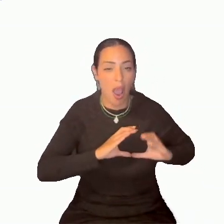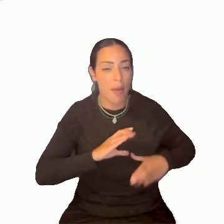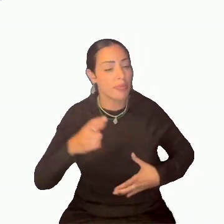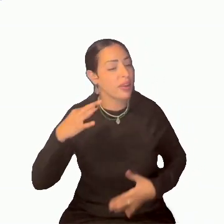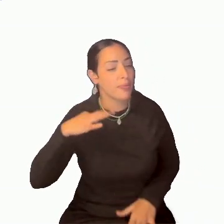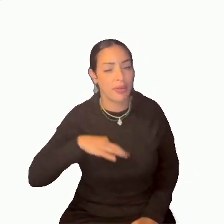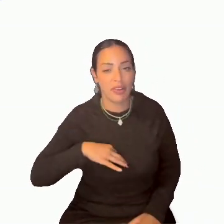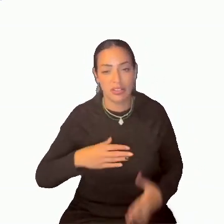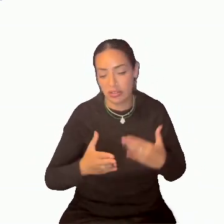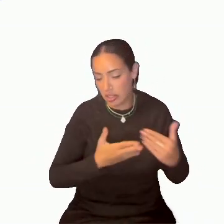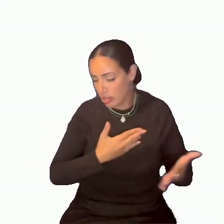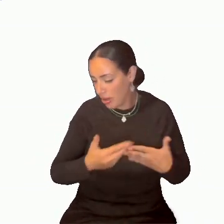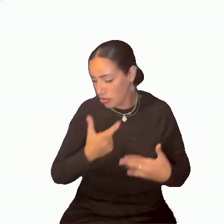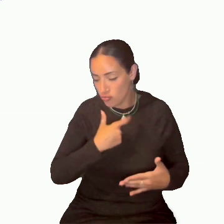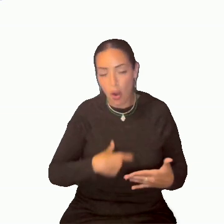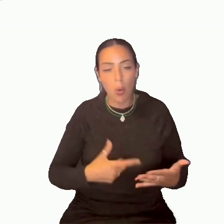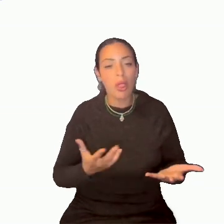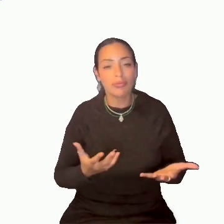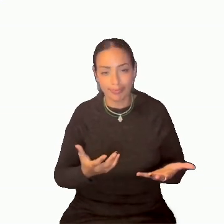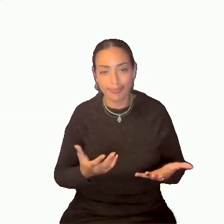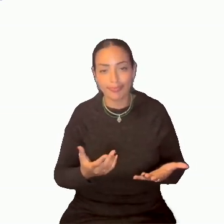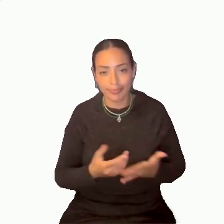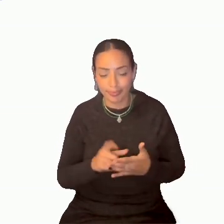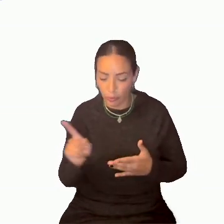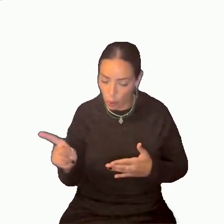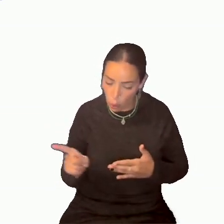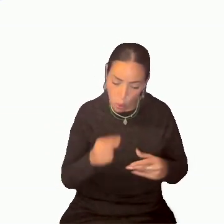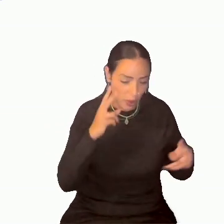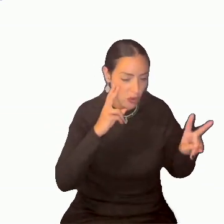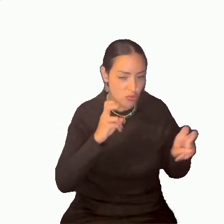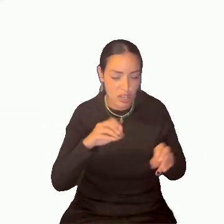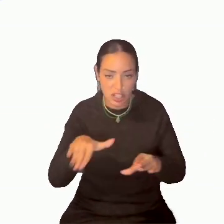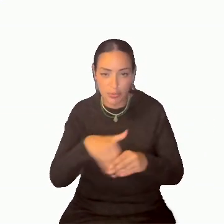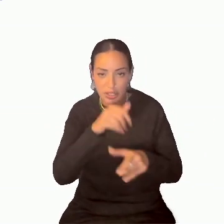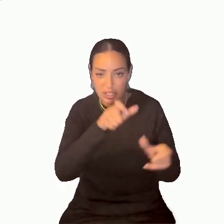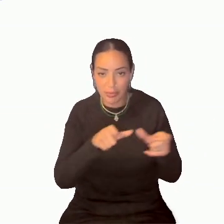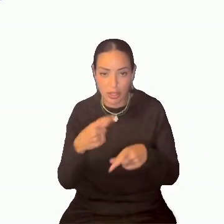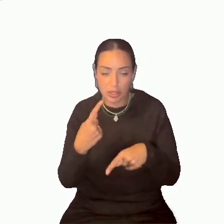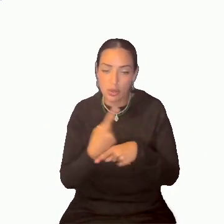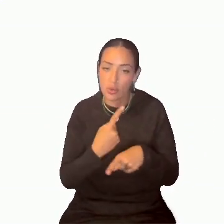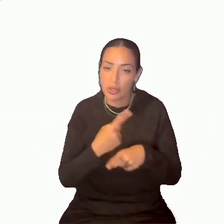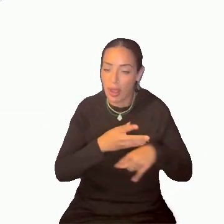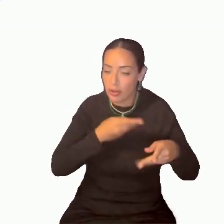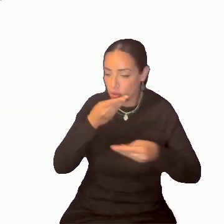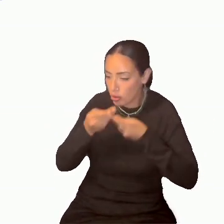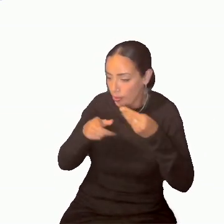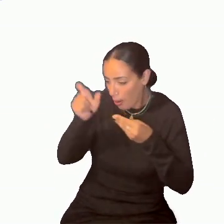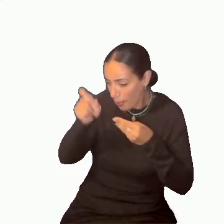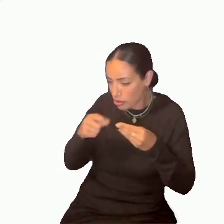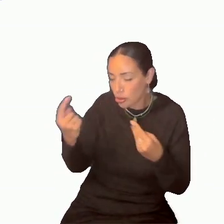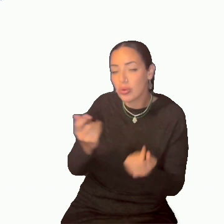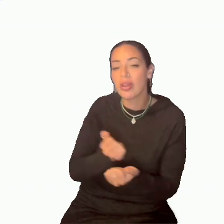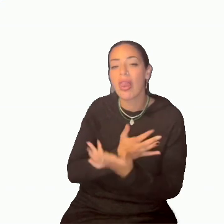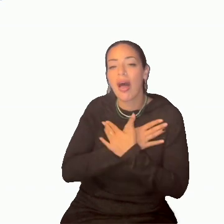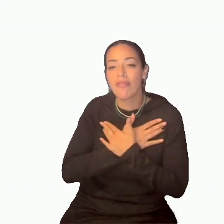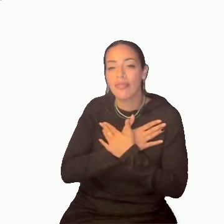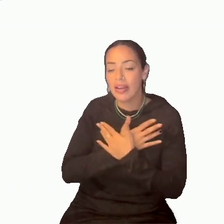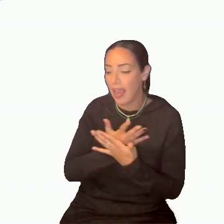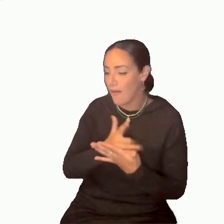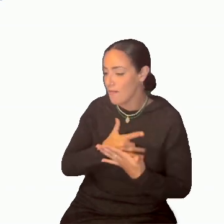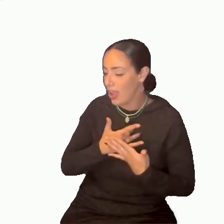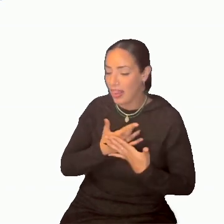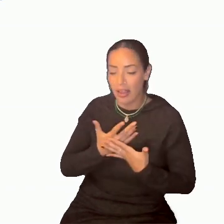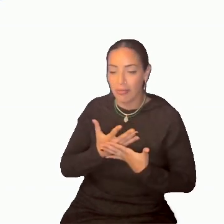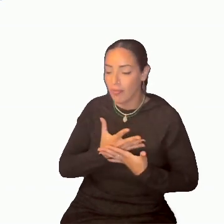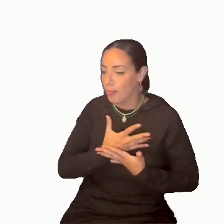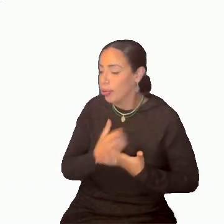role or remit. Every one of my research participants shared a story of a person who was loved, of the gap that they left behind in their lives and